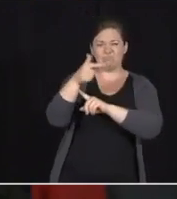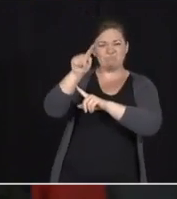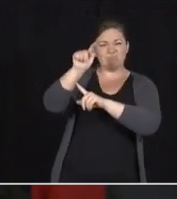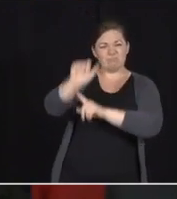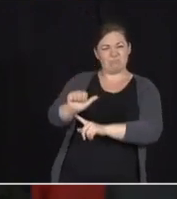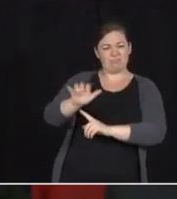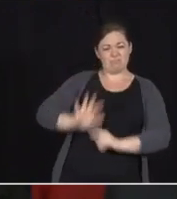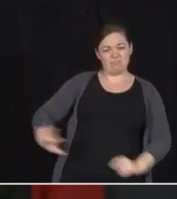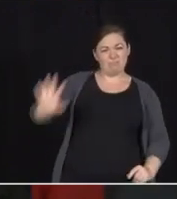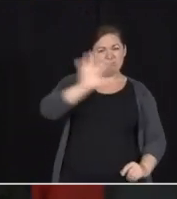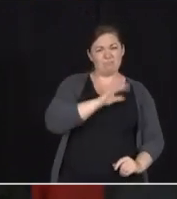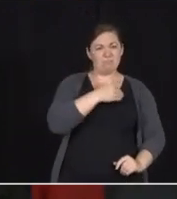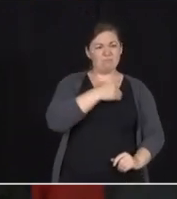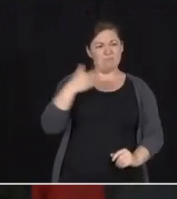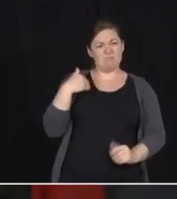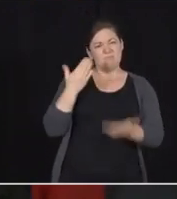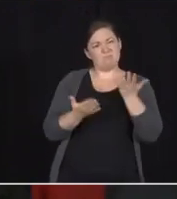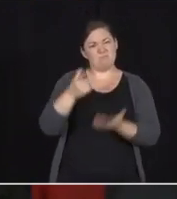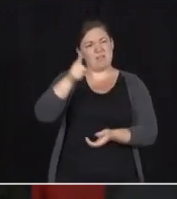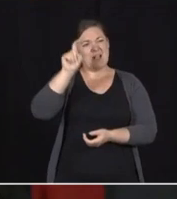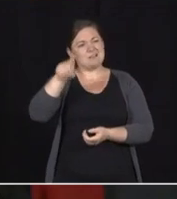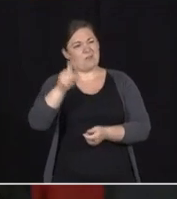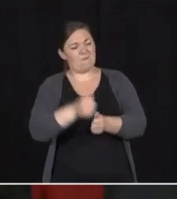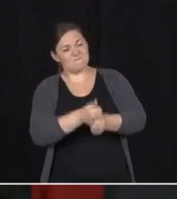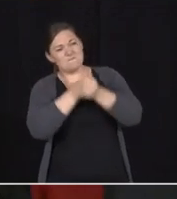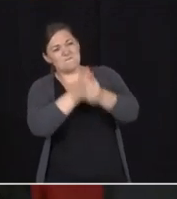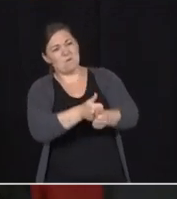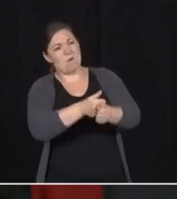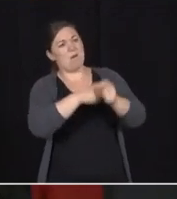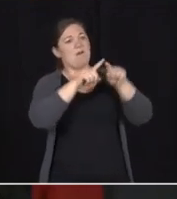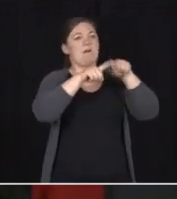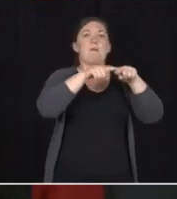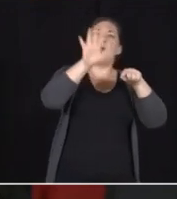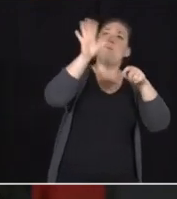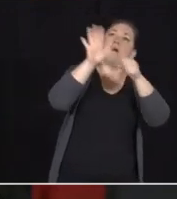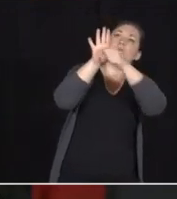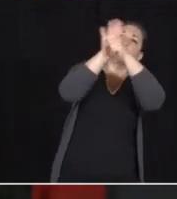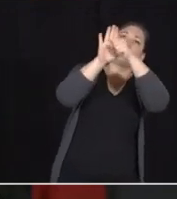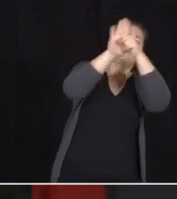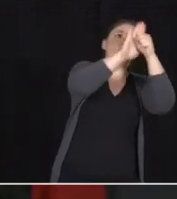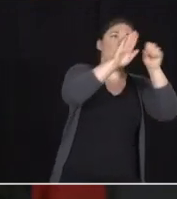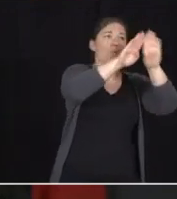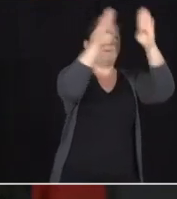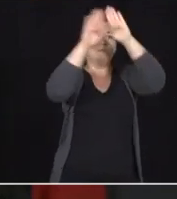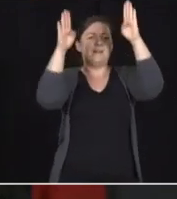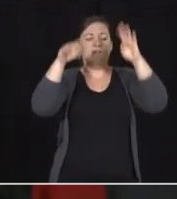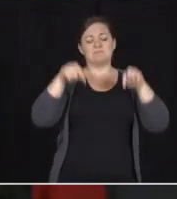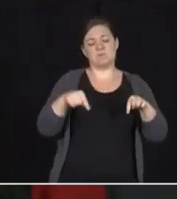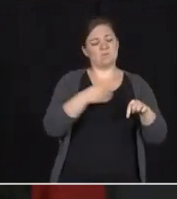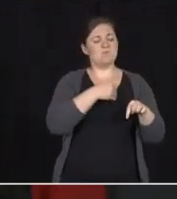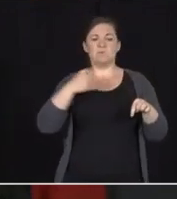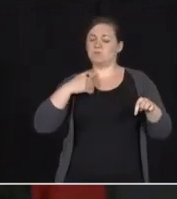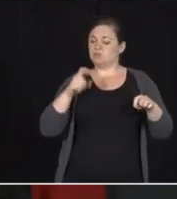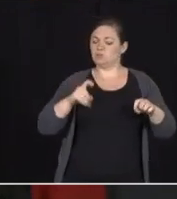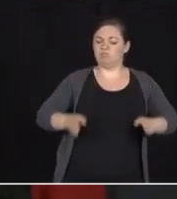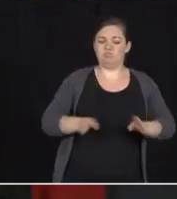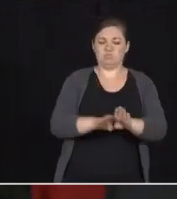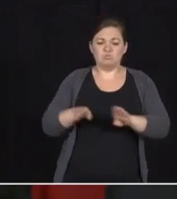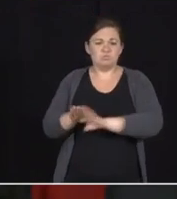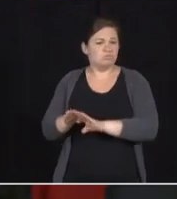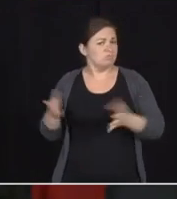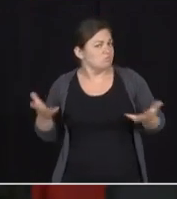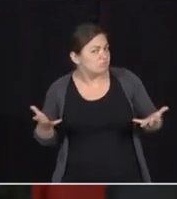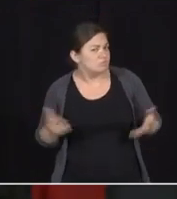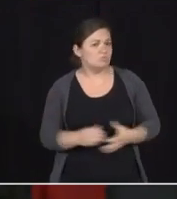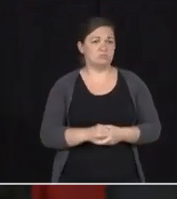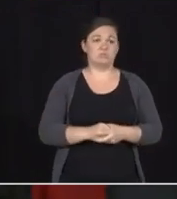to look at a regional approach to reopening the economy? Well, first of all, I'll answer the first question about the mayor. That's up to the mayor.